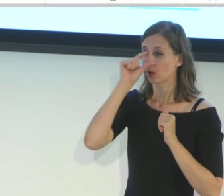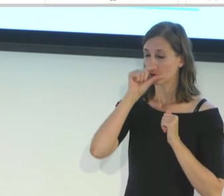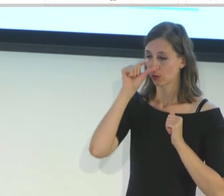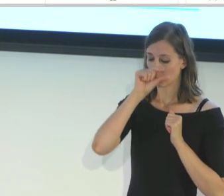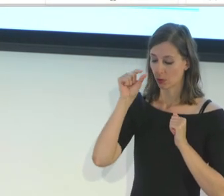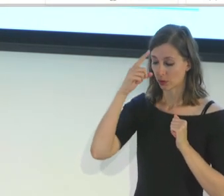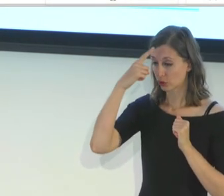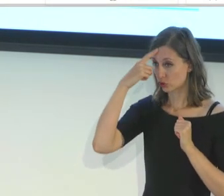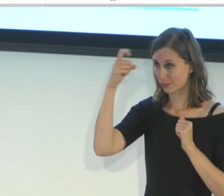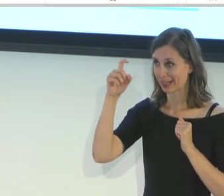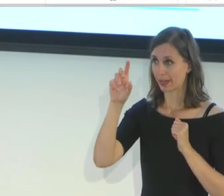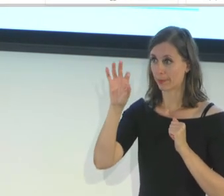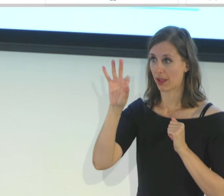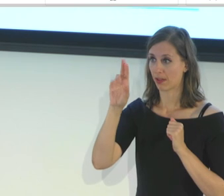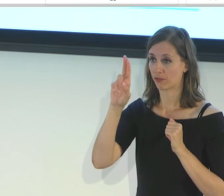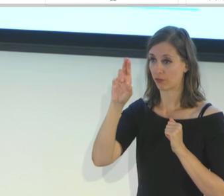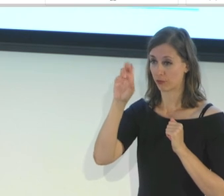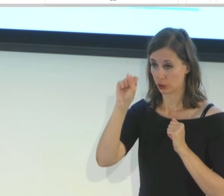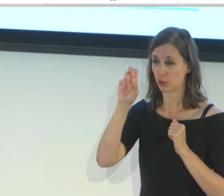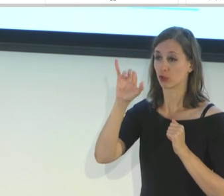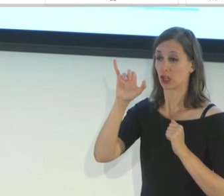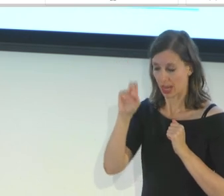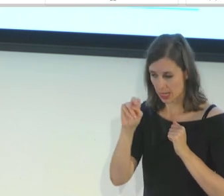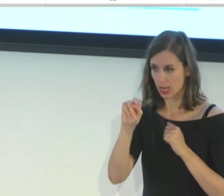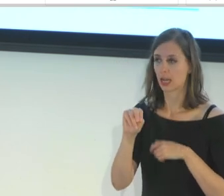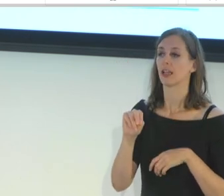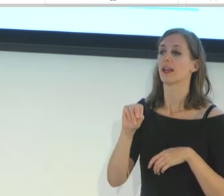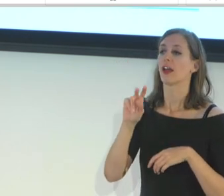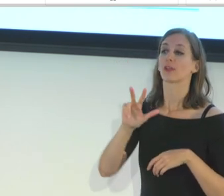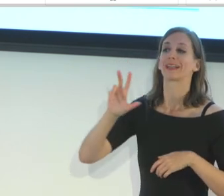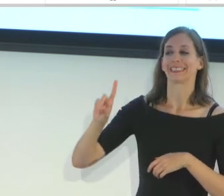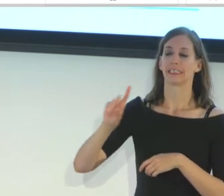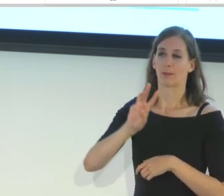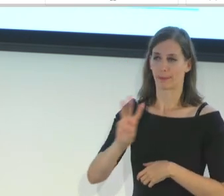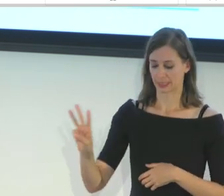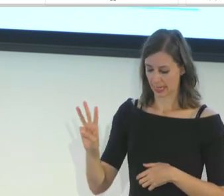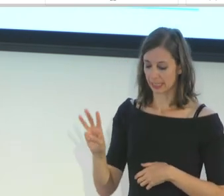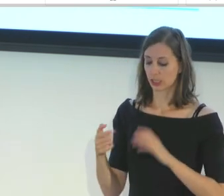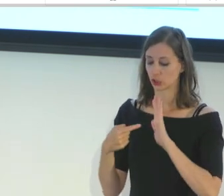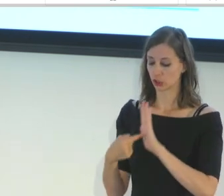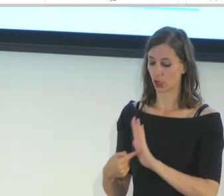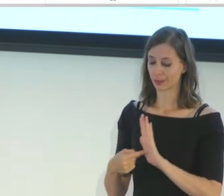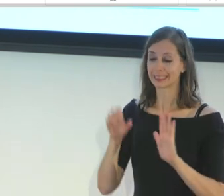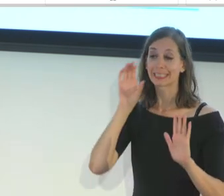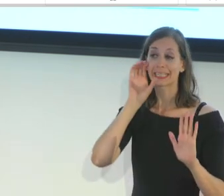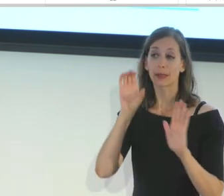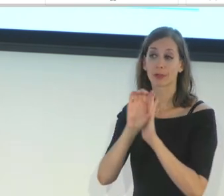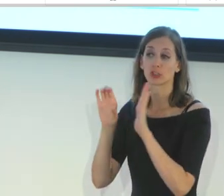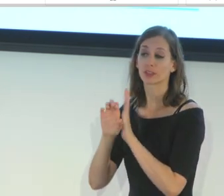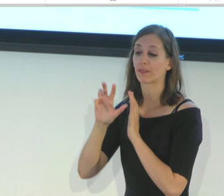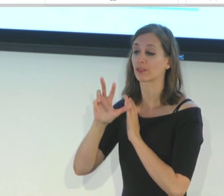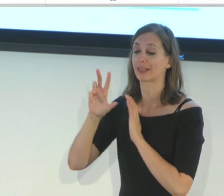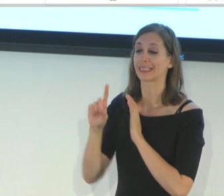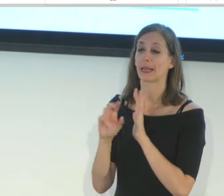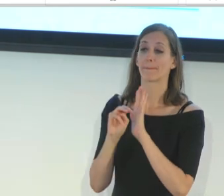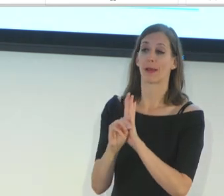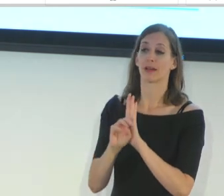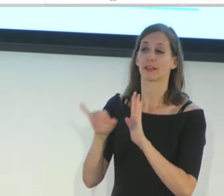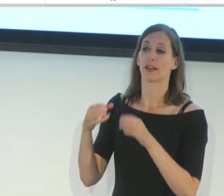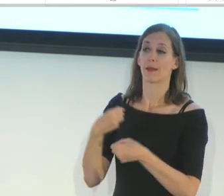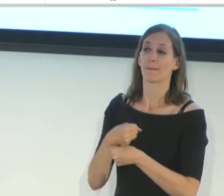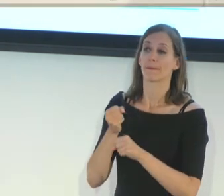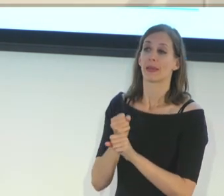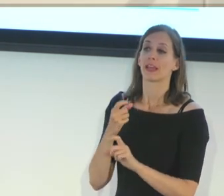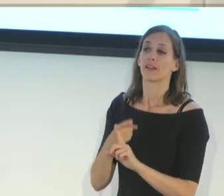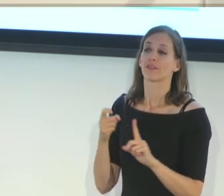3D's website where it shows images of 3D models that have been generated from a text